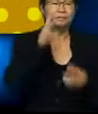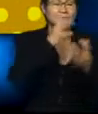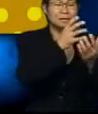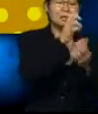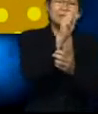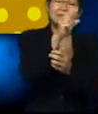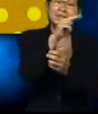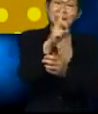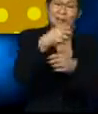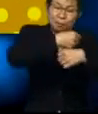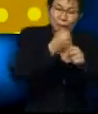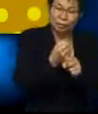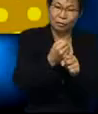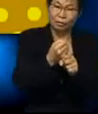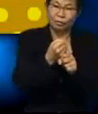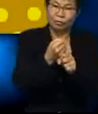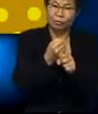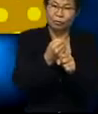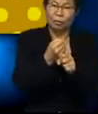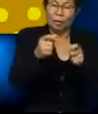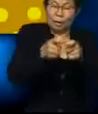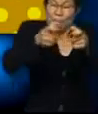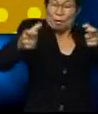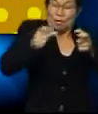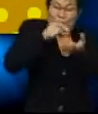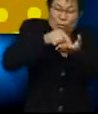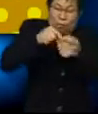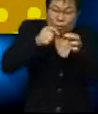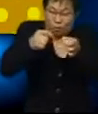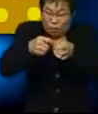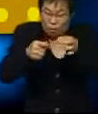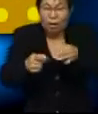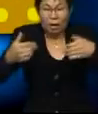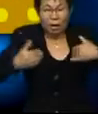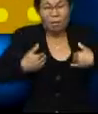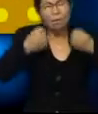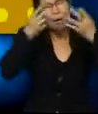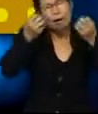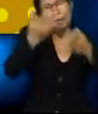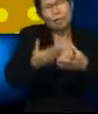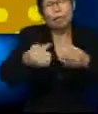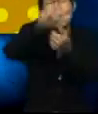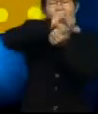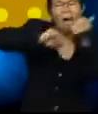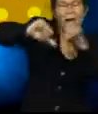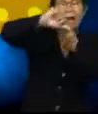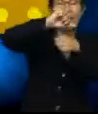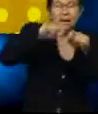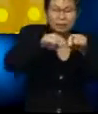Sand is made up of larger particles. It contains a lot of air spaces.